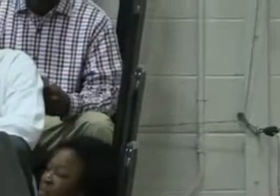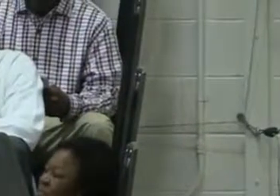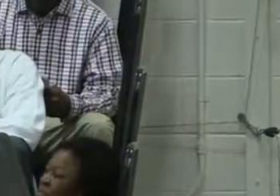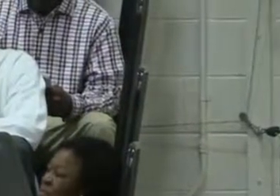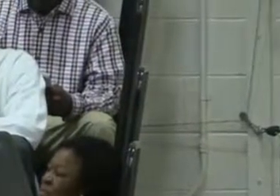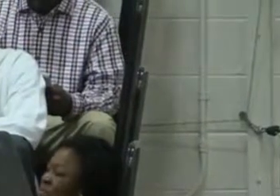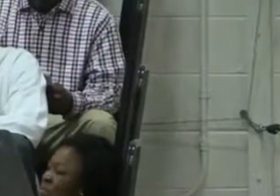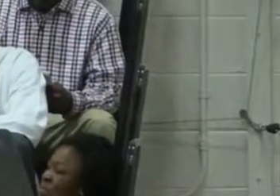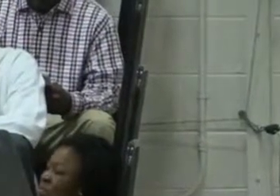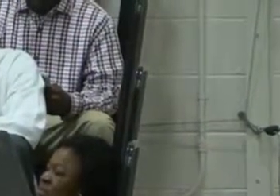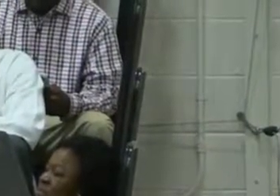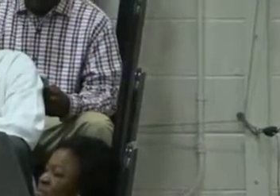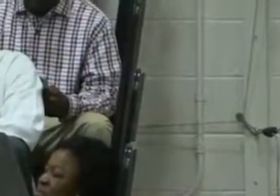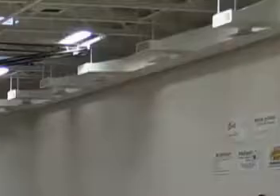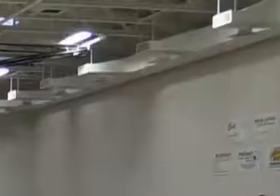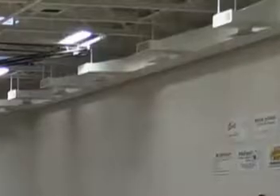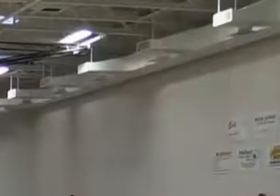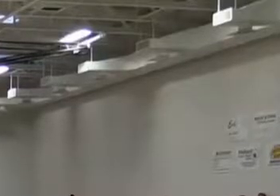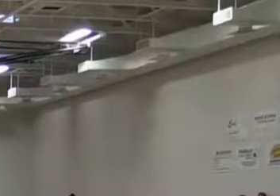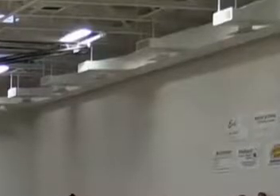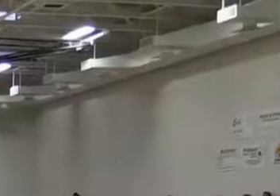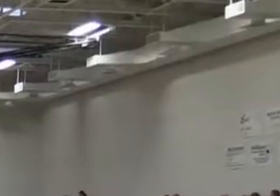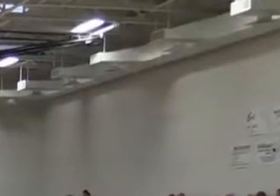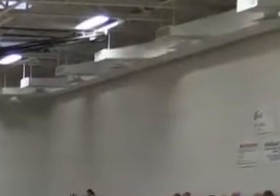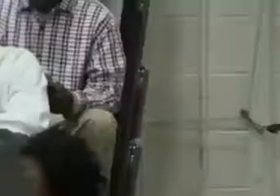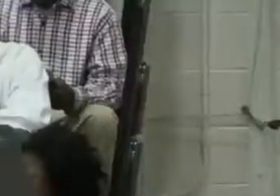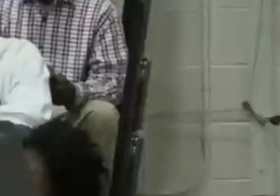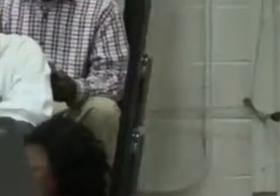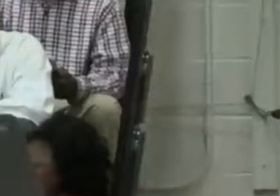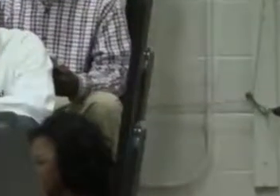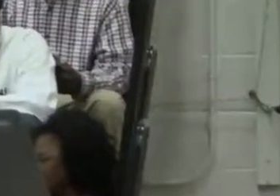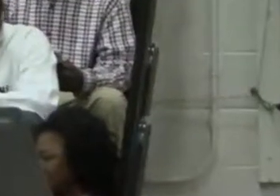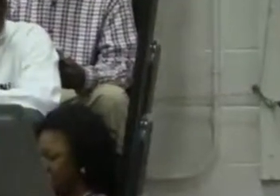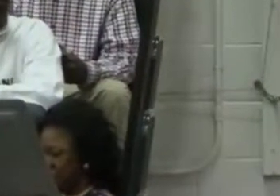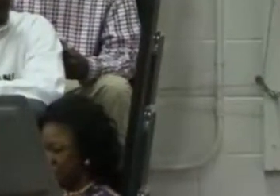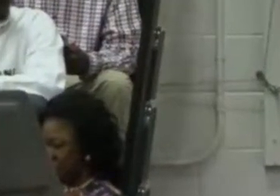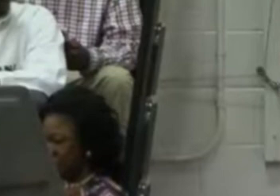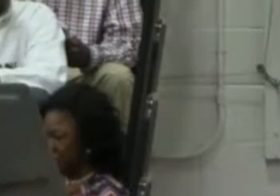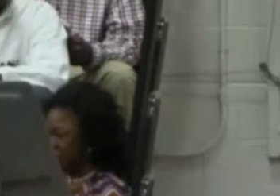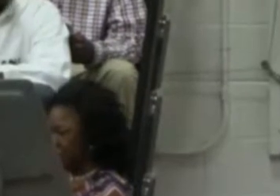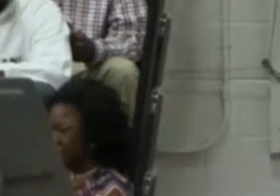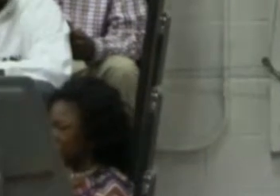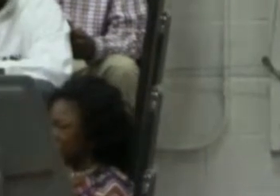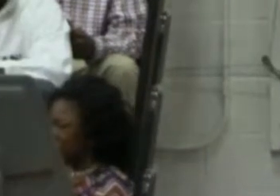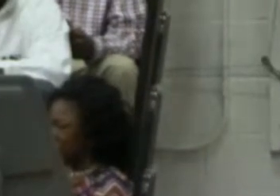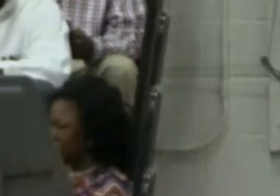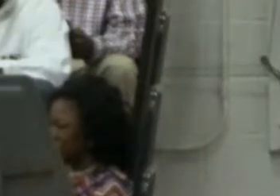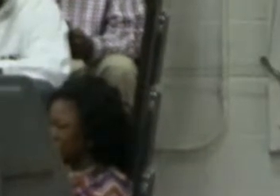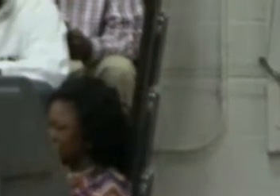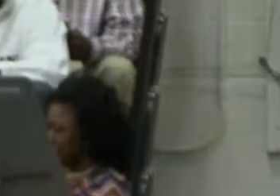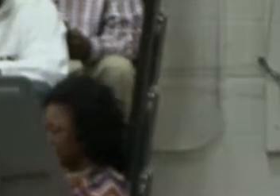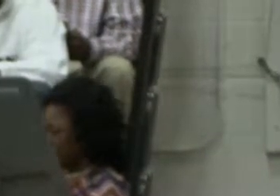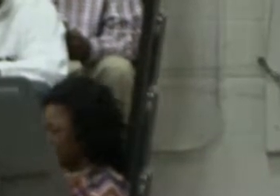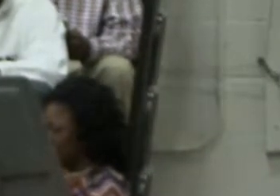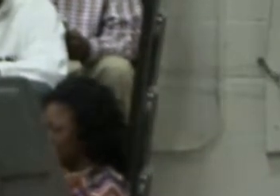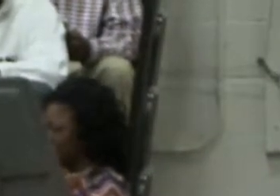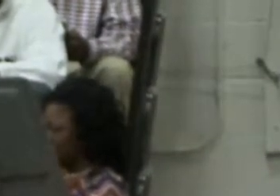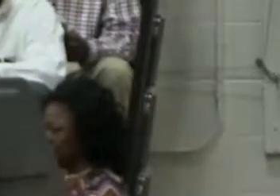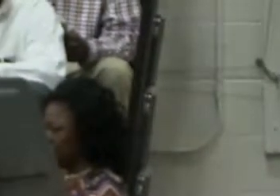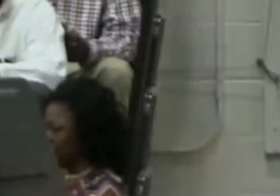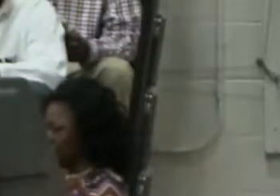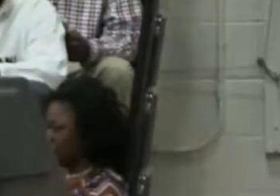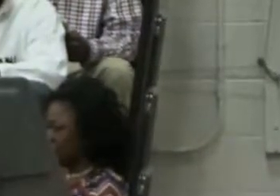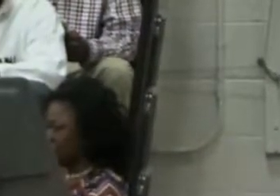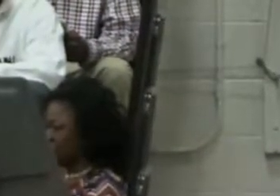any cell phones? We, of course, have a lot of guests in the gymnasium this evening, so please, if you can, just kind of squeeze a little